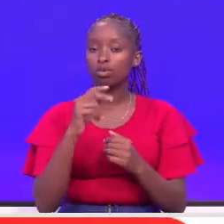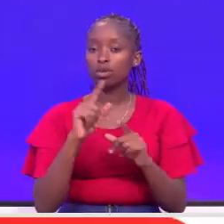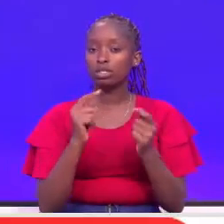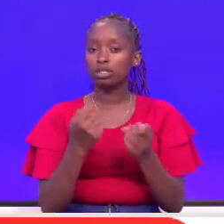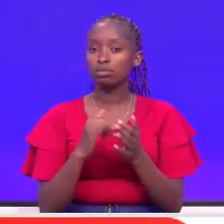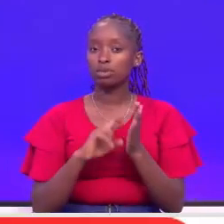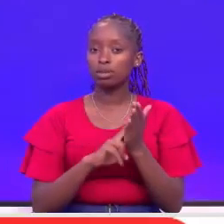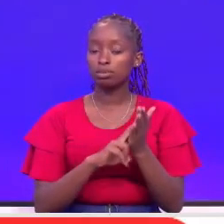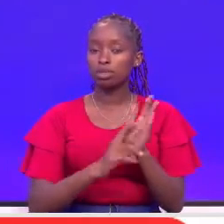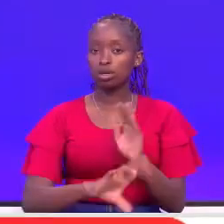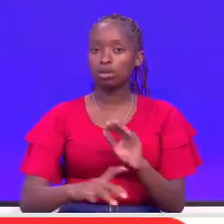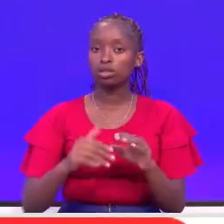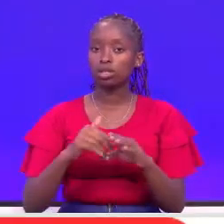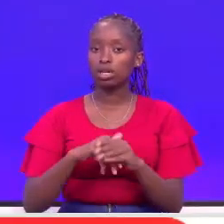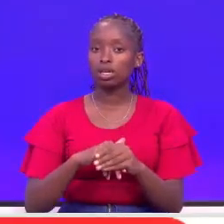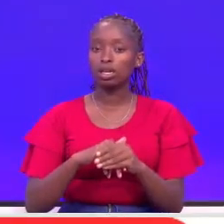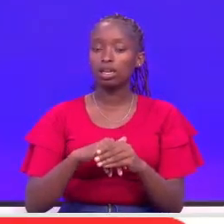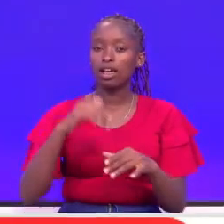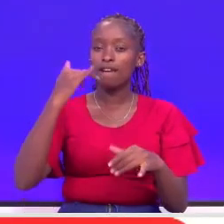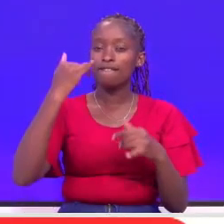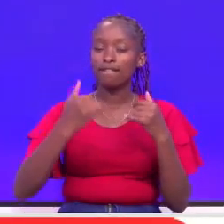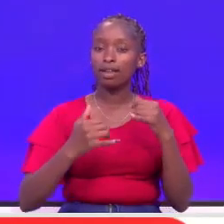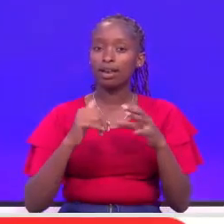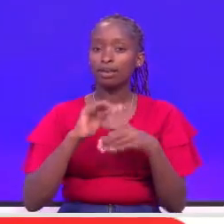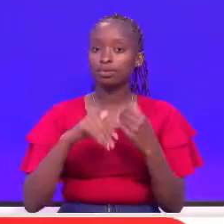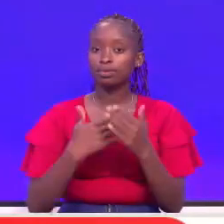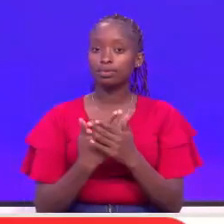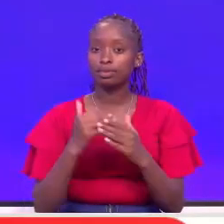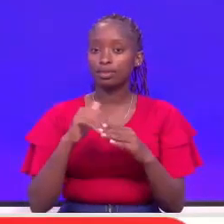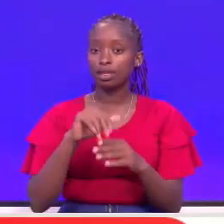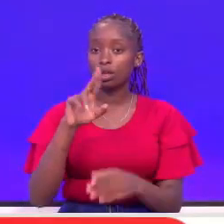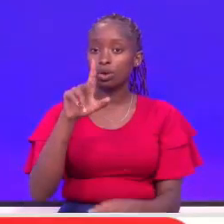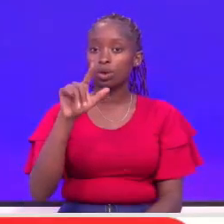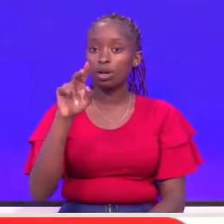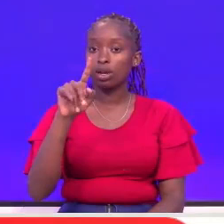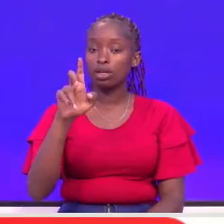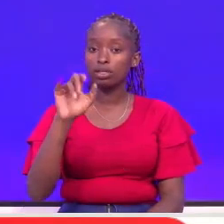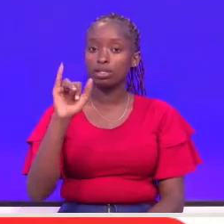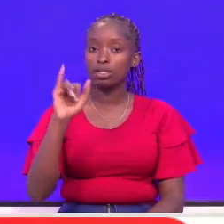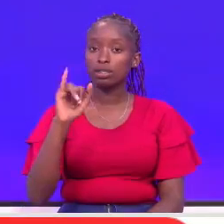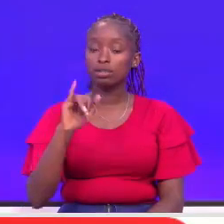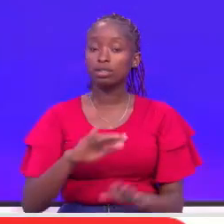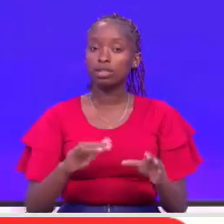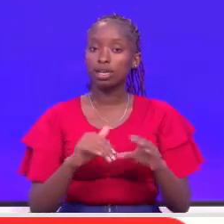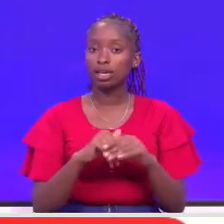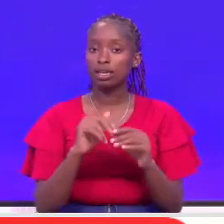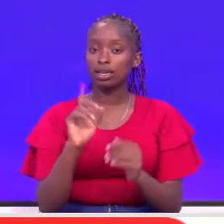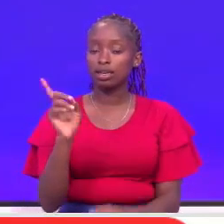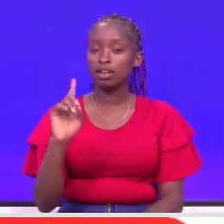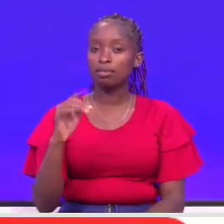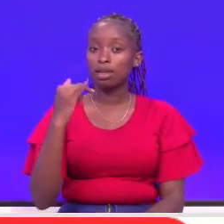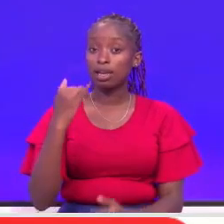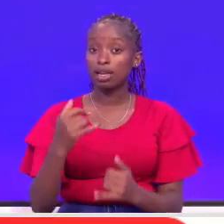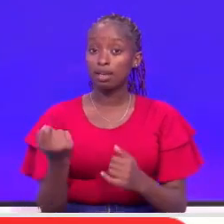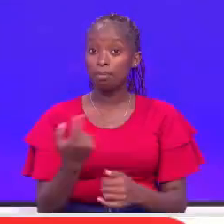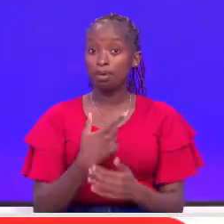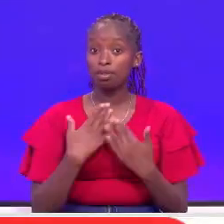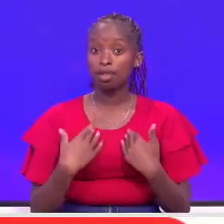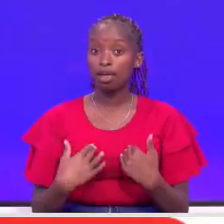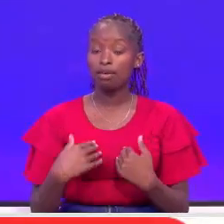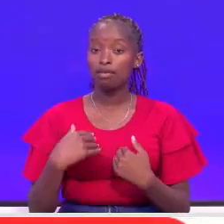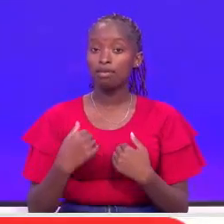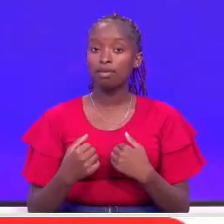grand finale on the 17th of May at Ulinzi Stadium in Nairobi. Last month, Dakabaricha Mixed School